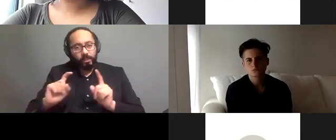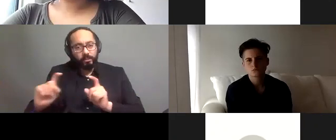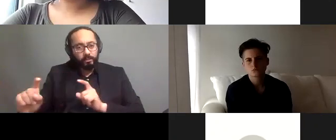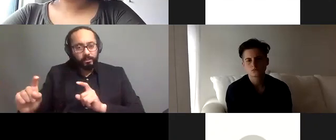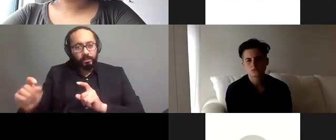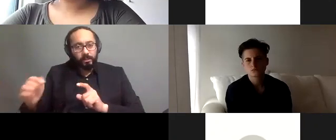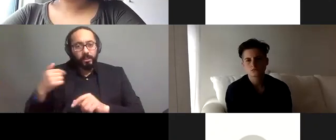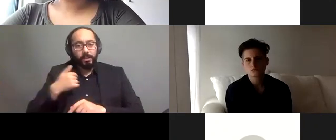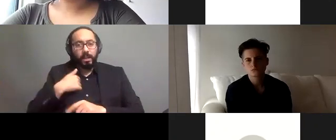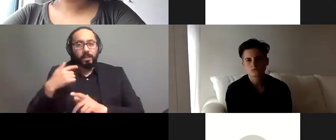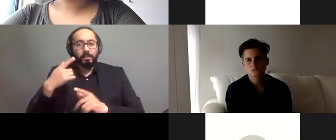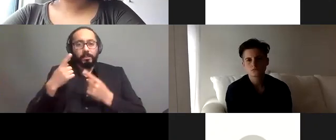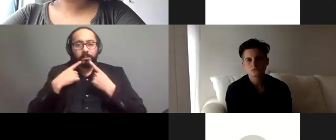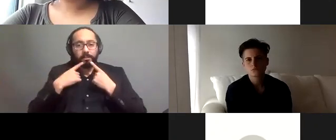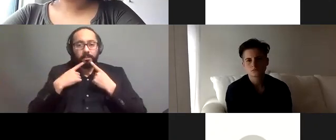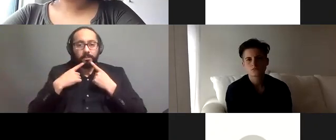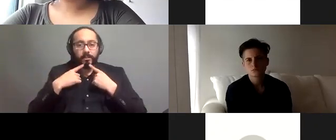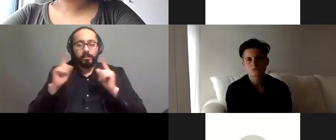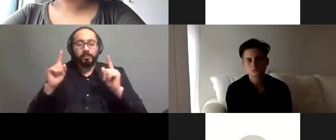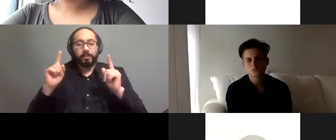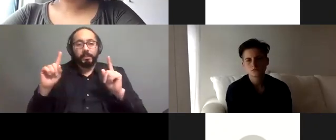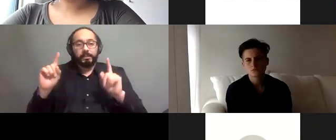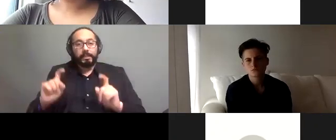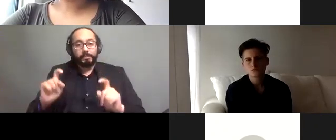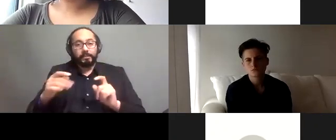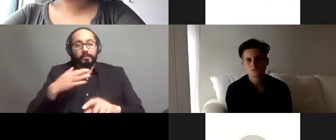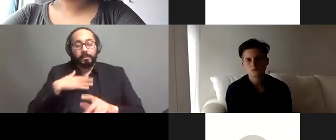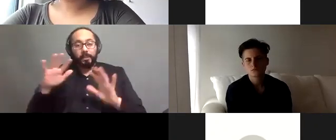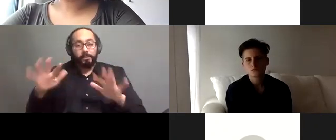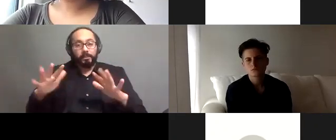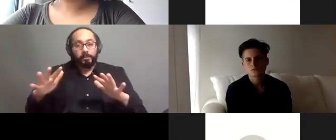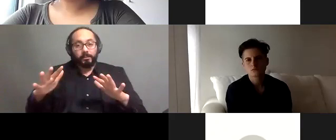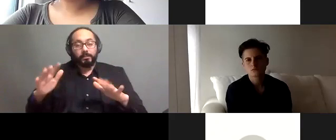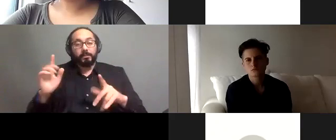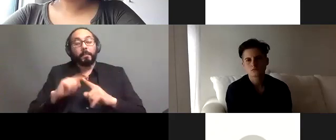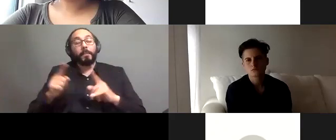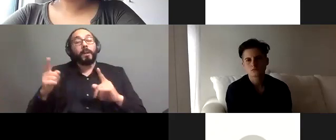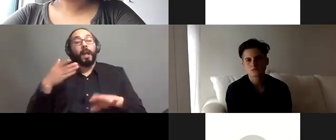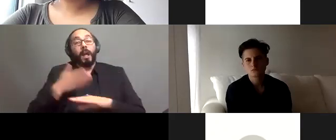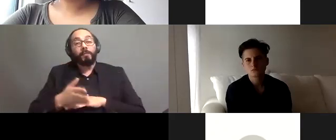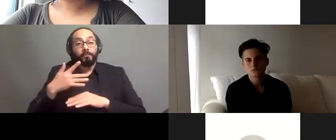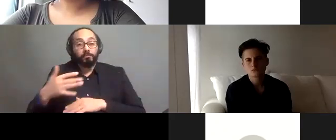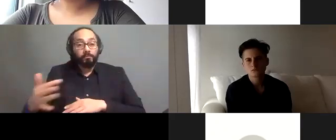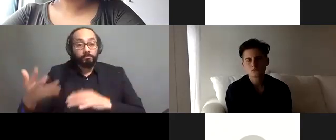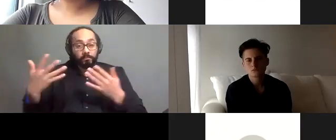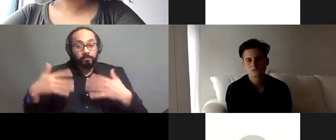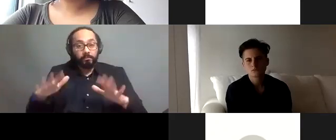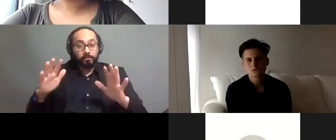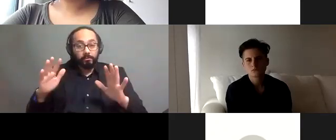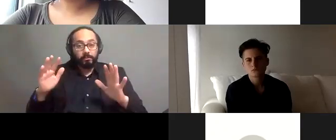successfully like tested my anxiety. And then after all, what I thought was those standard